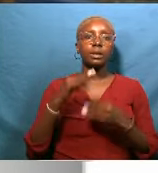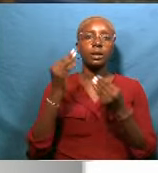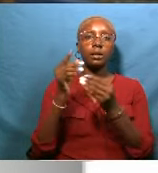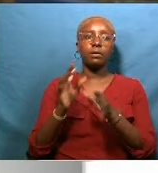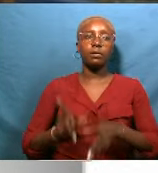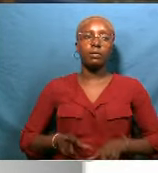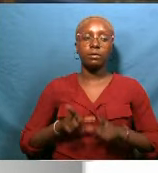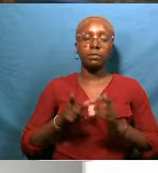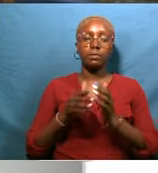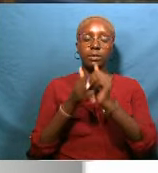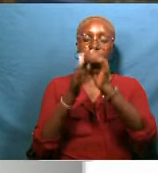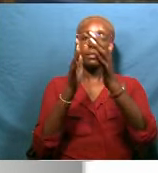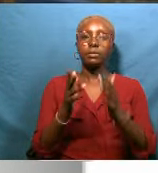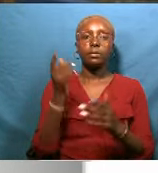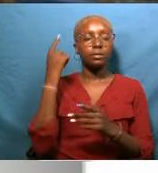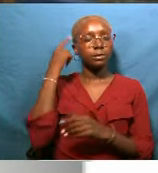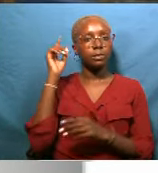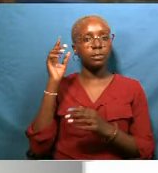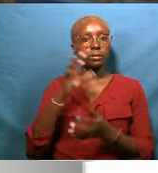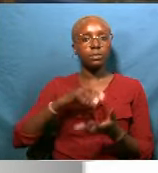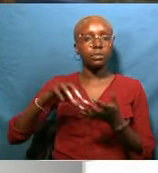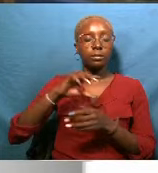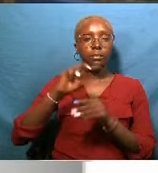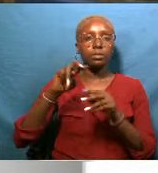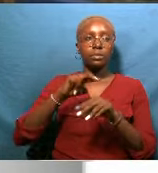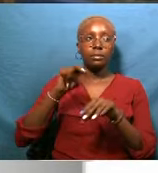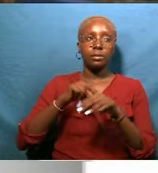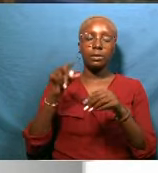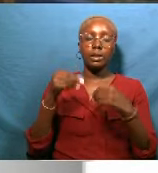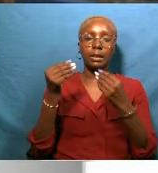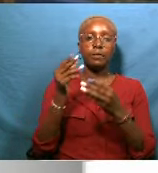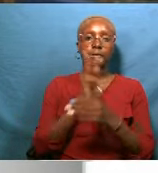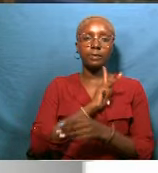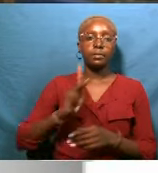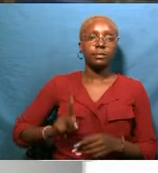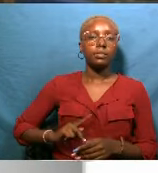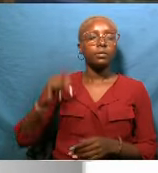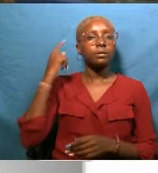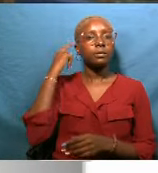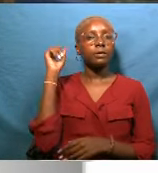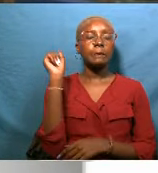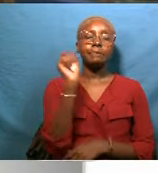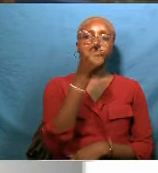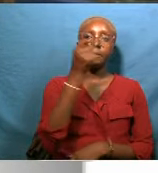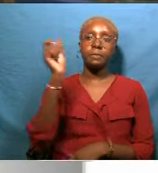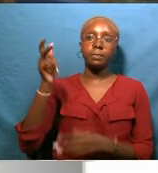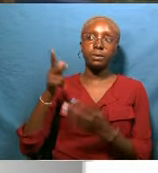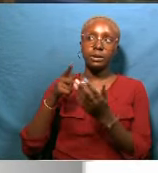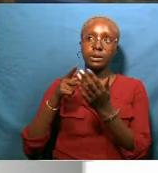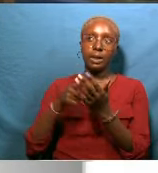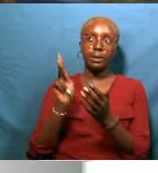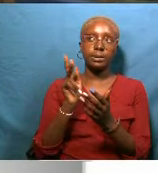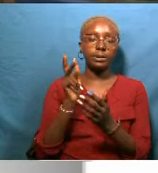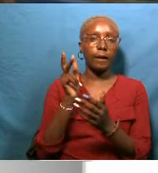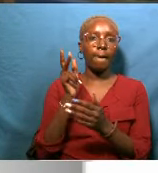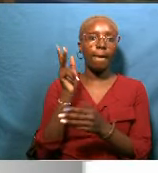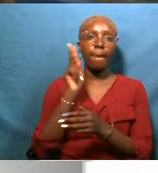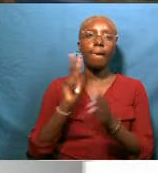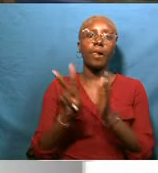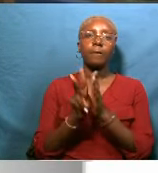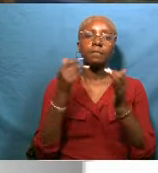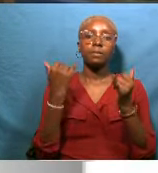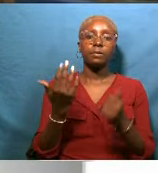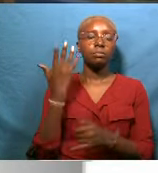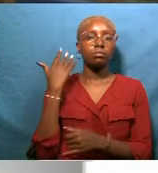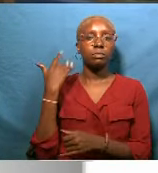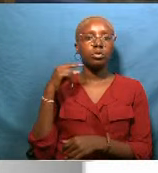confused nation, you chose a king. For a rebellious crowd, you sent your prophets. In these last days, you have sent us your